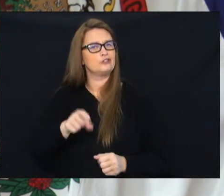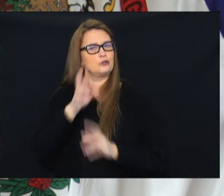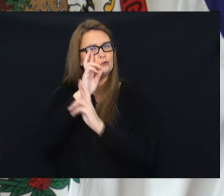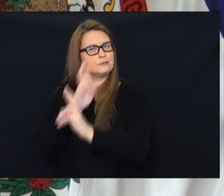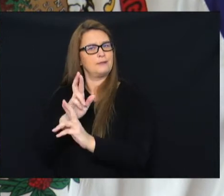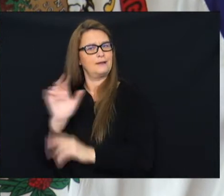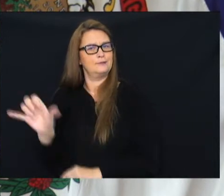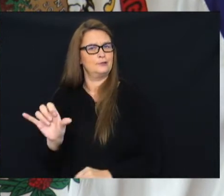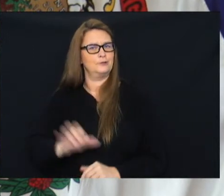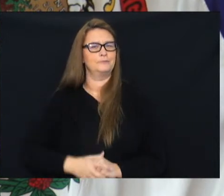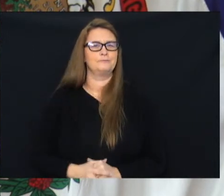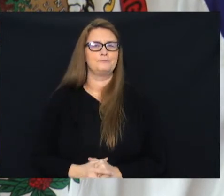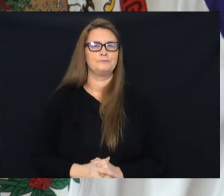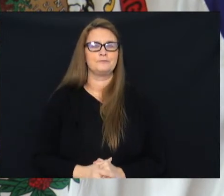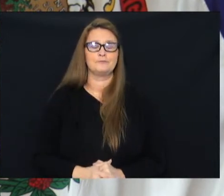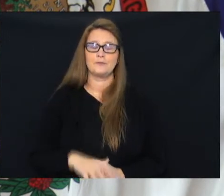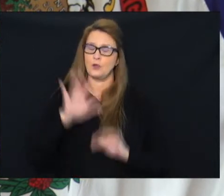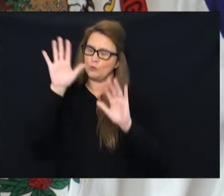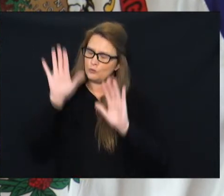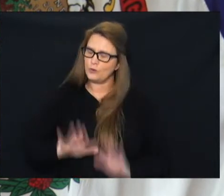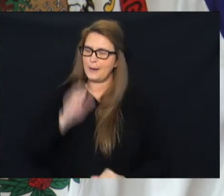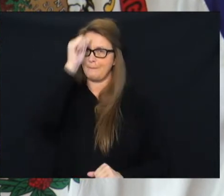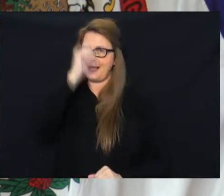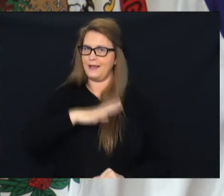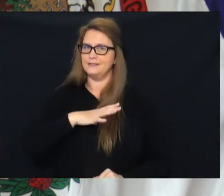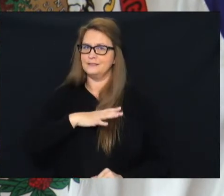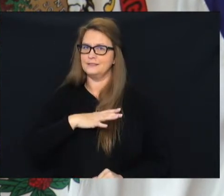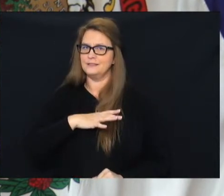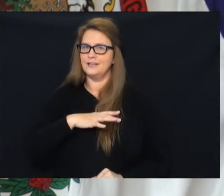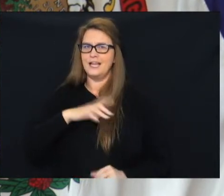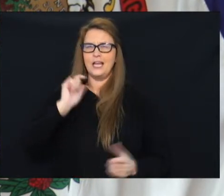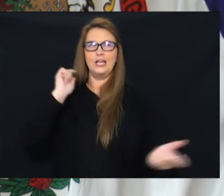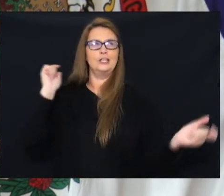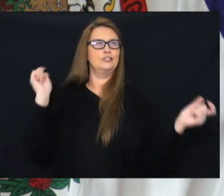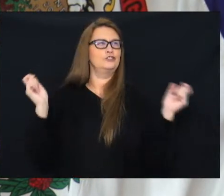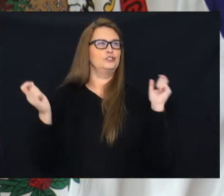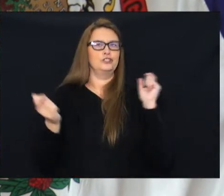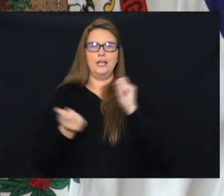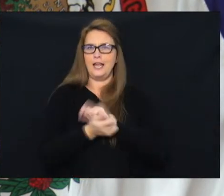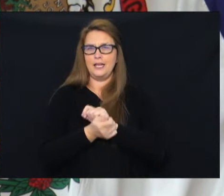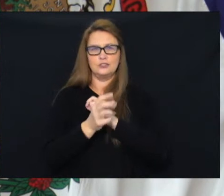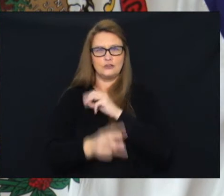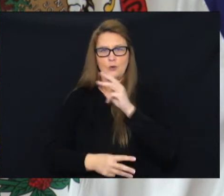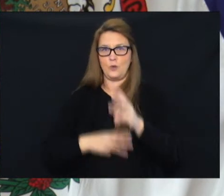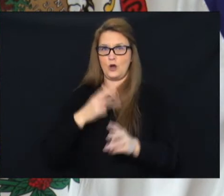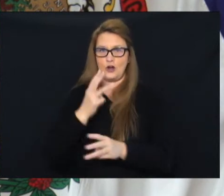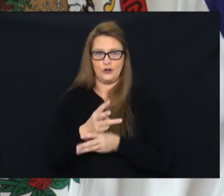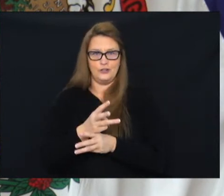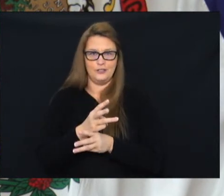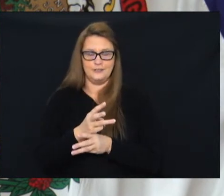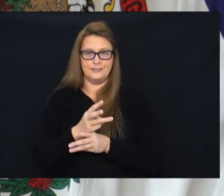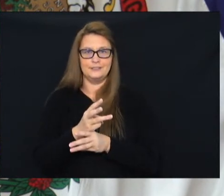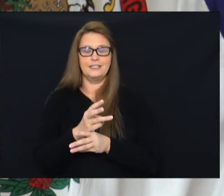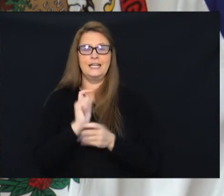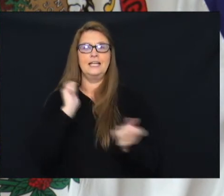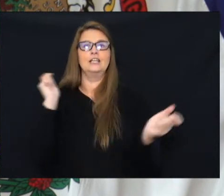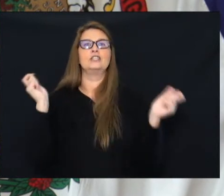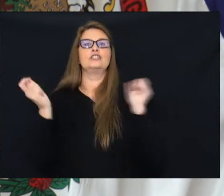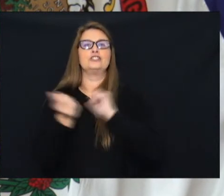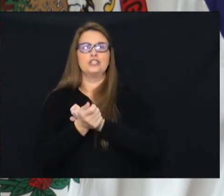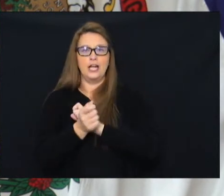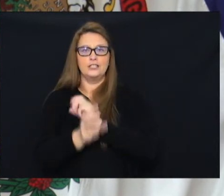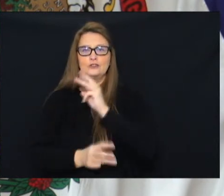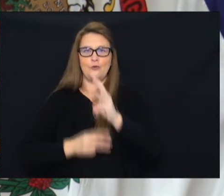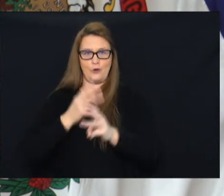that. A great man, a man that changed the absolute world. He did. He changed the